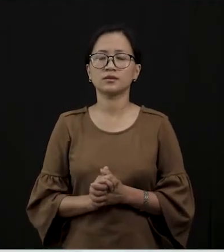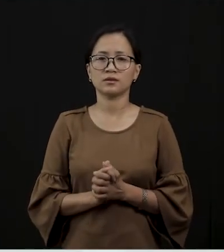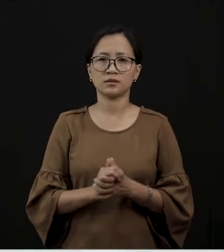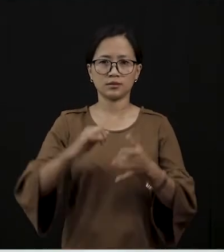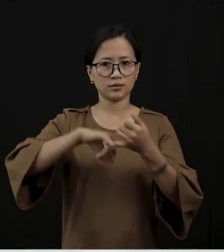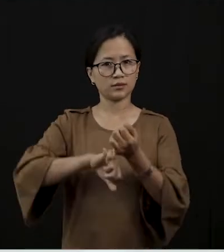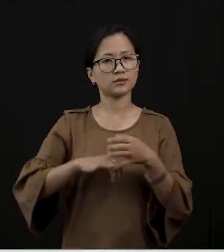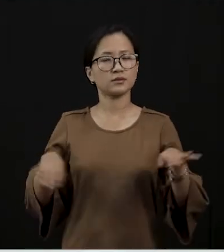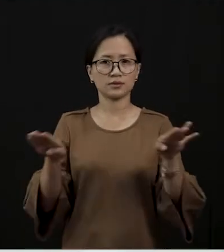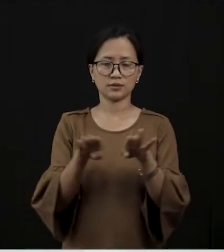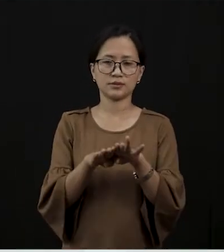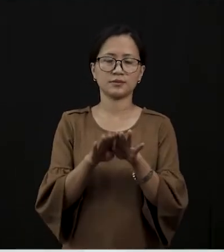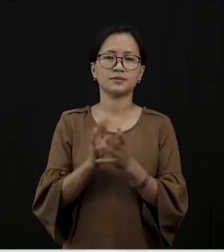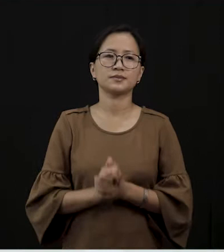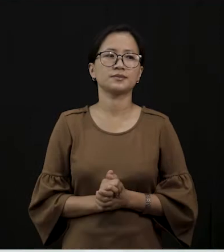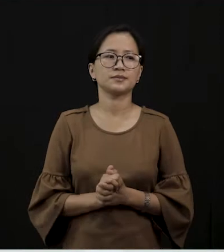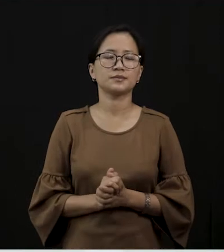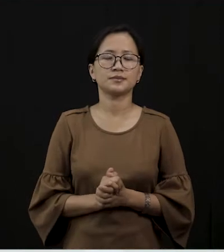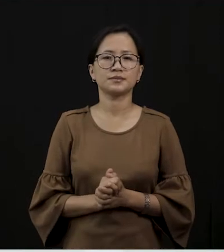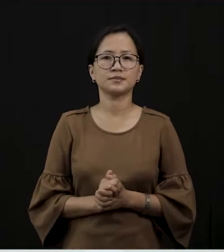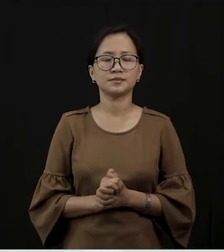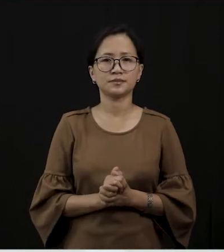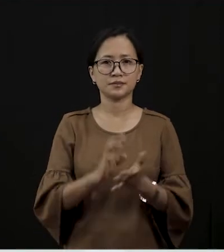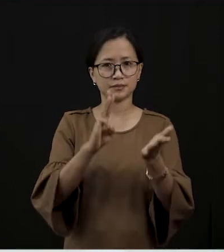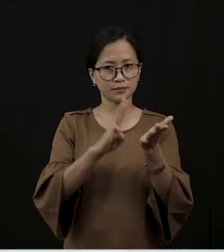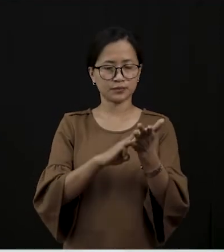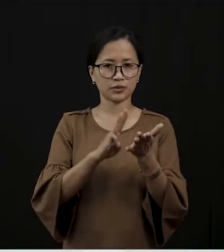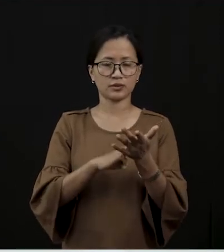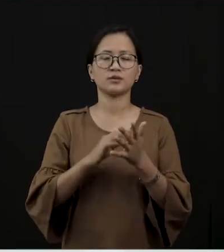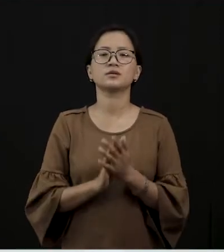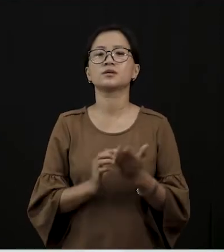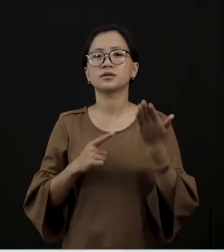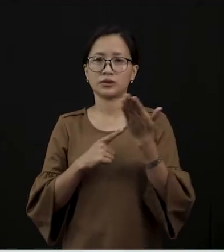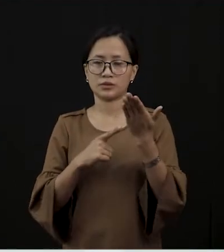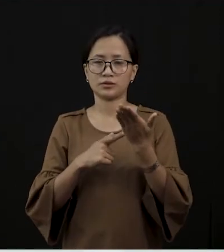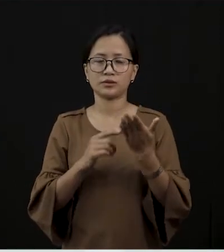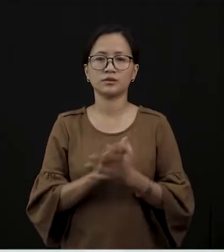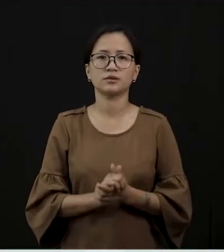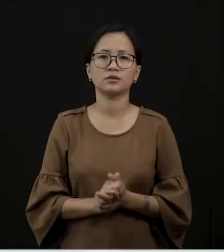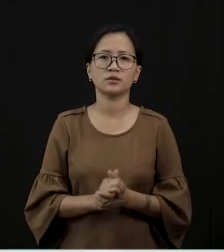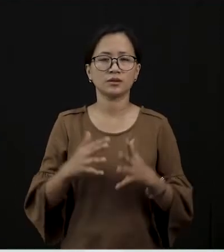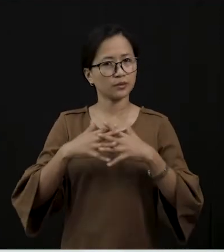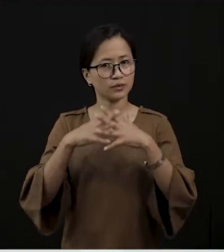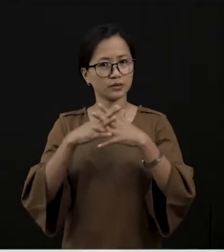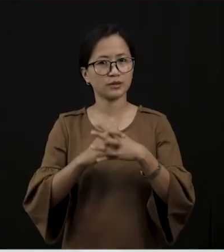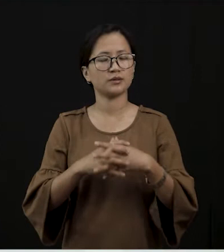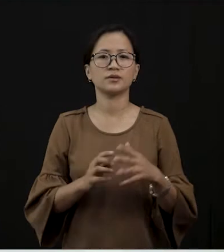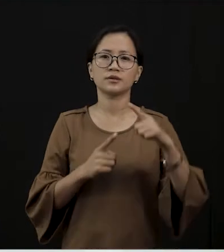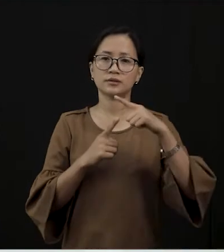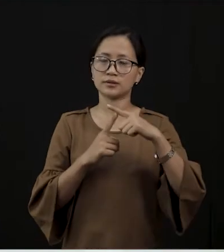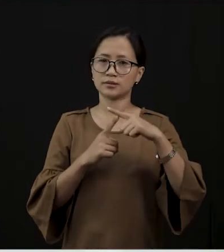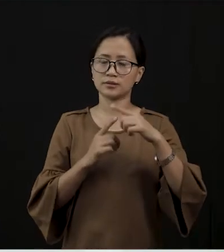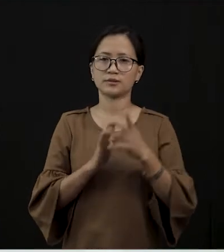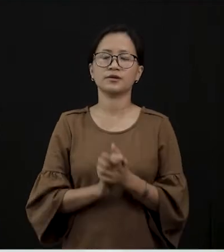is Sunday. Sunday, Monday, Tuesday, Wednesday,